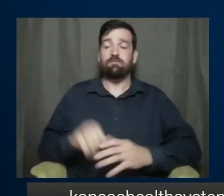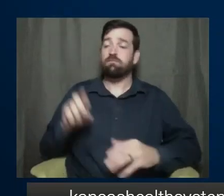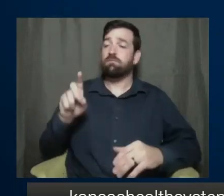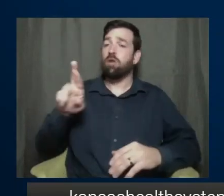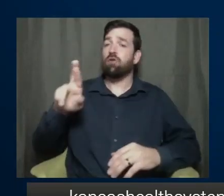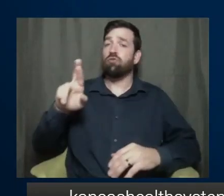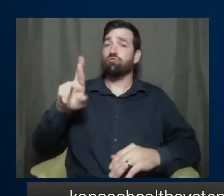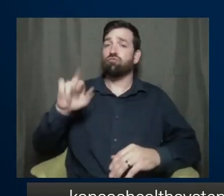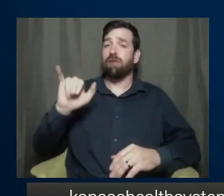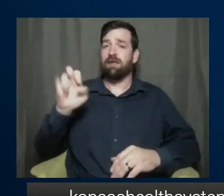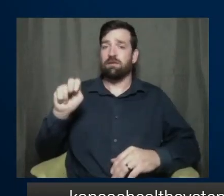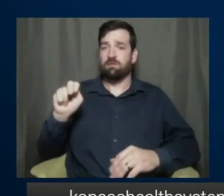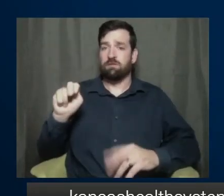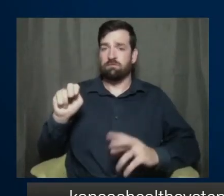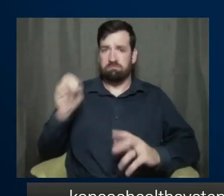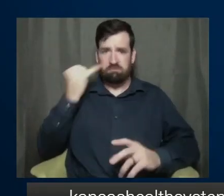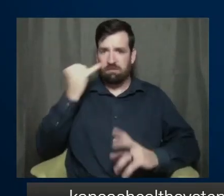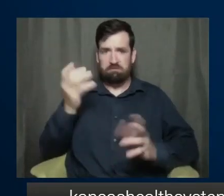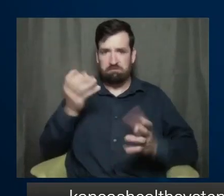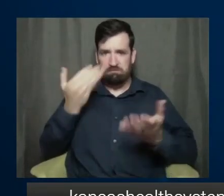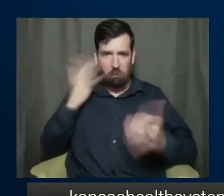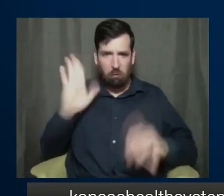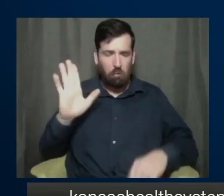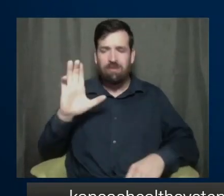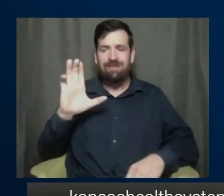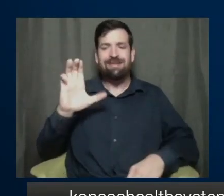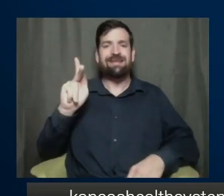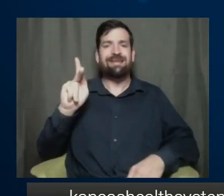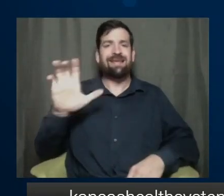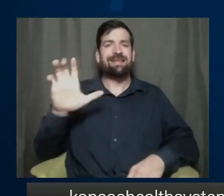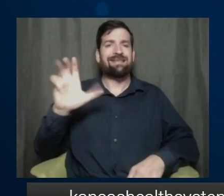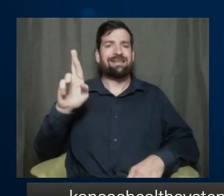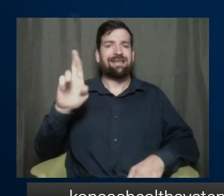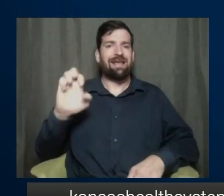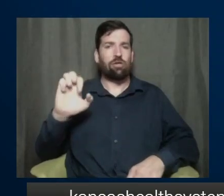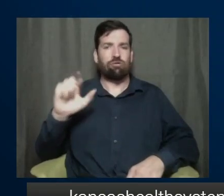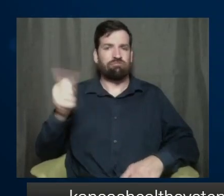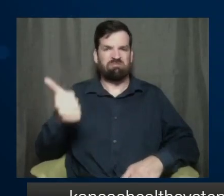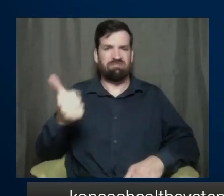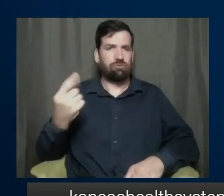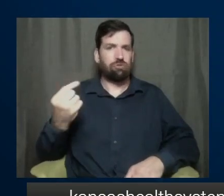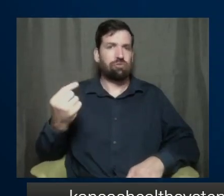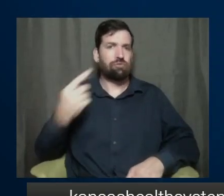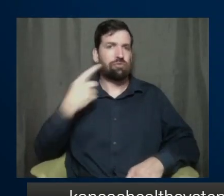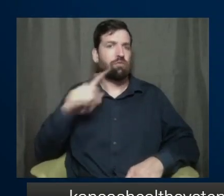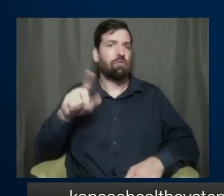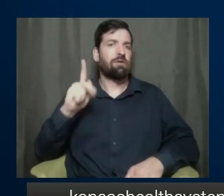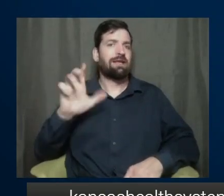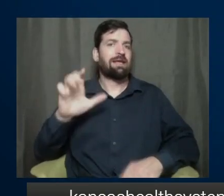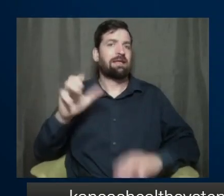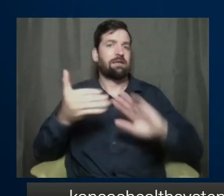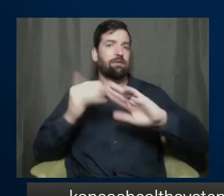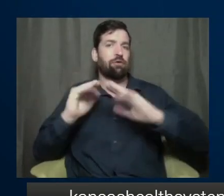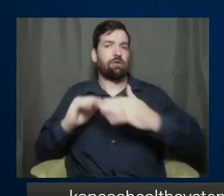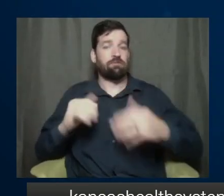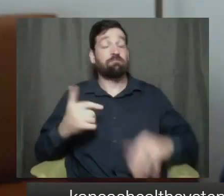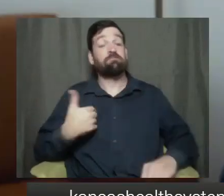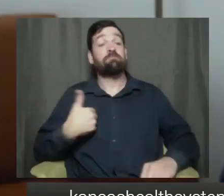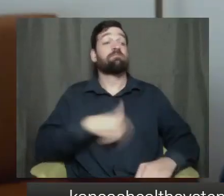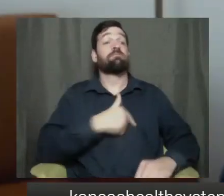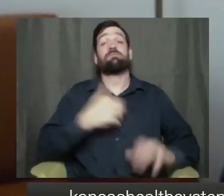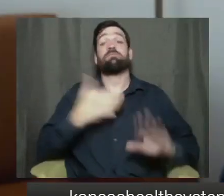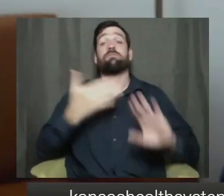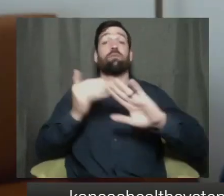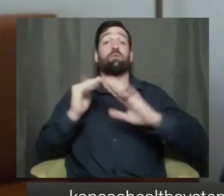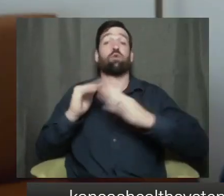not know, what does Casey Care do in the Kansas City community? Yeah, we're a community health center, so